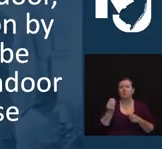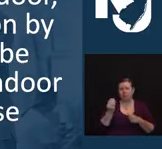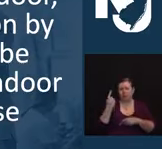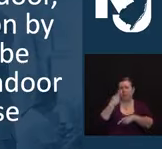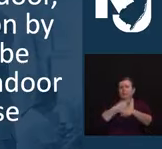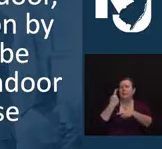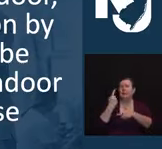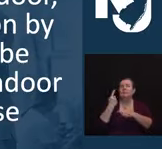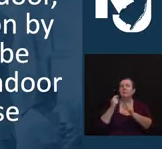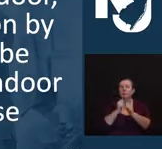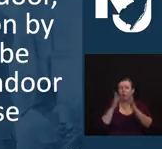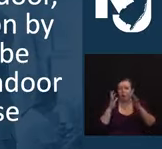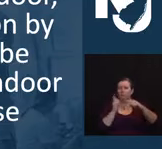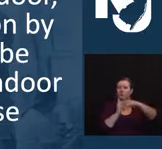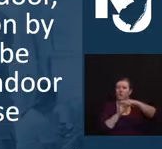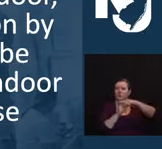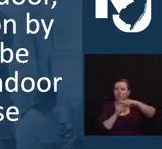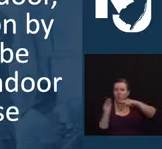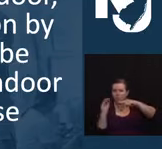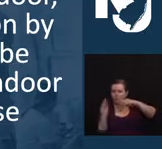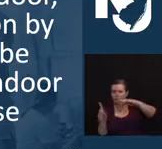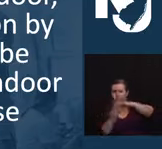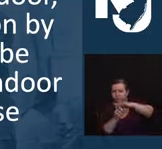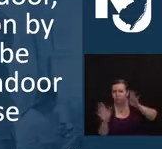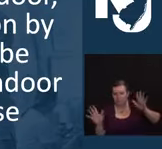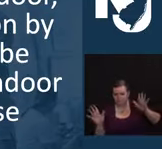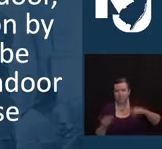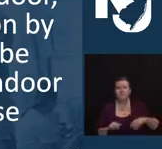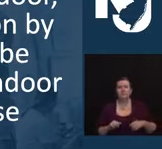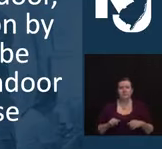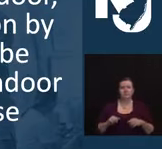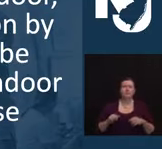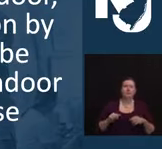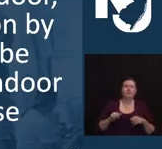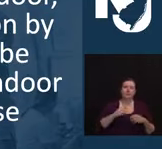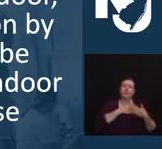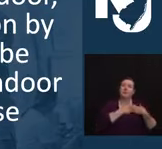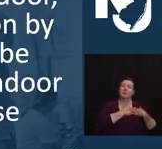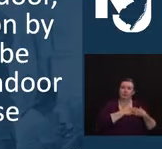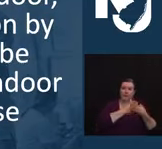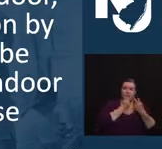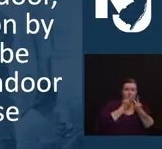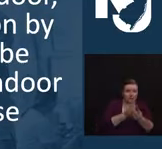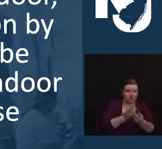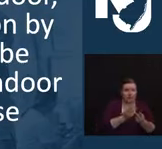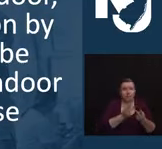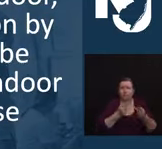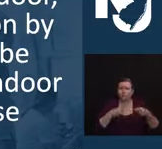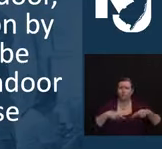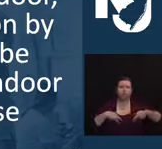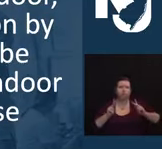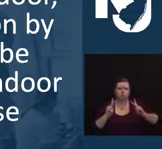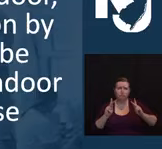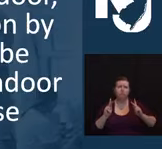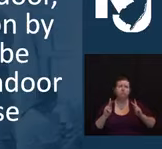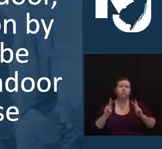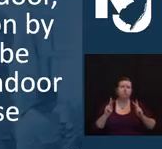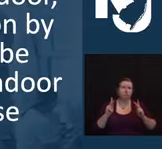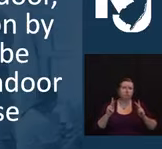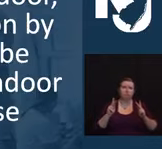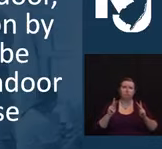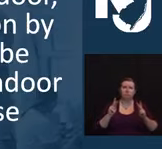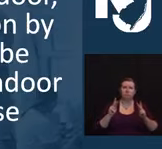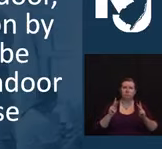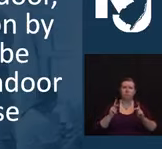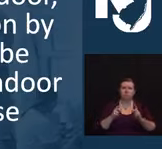compassionate care visits are allowed even when there is a known case in a facility. And importantly, compassionate